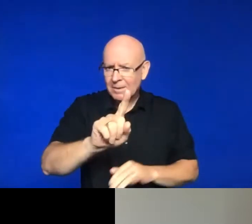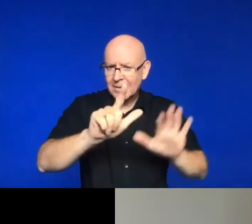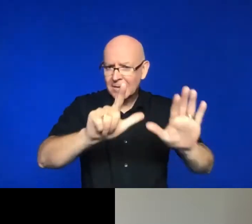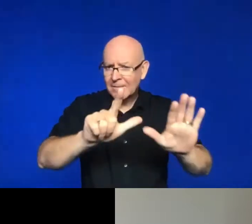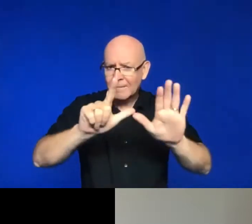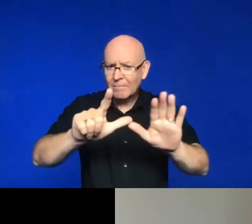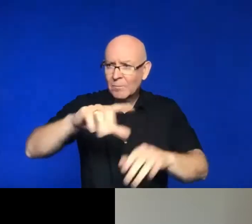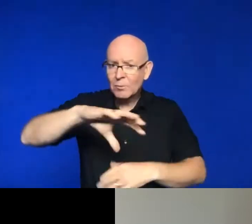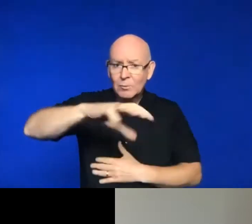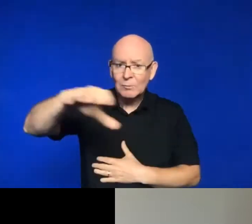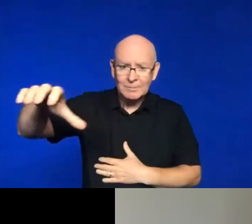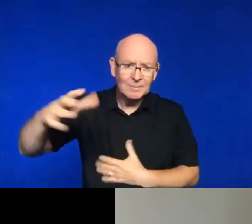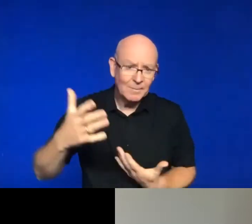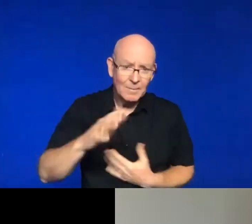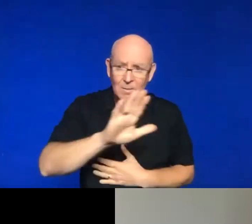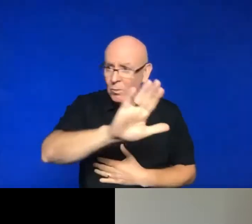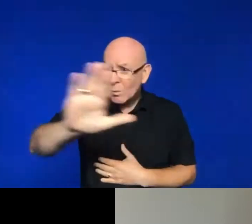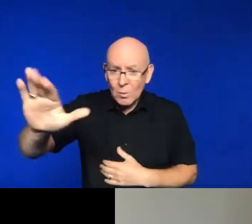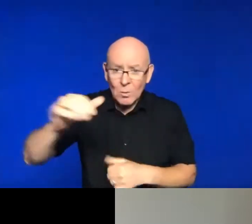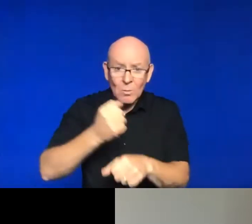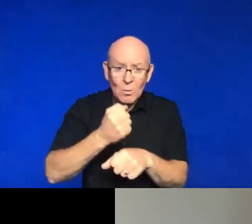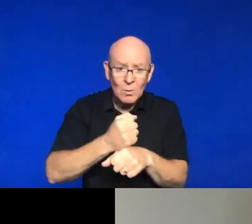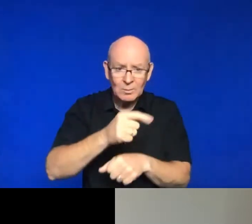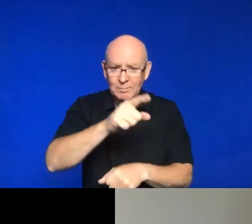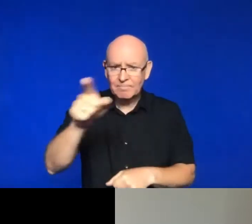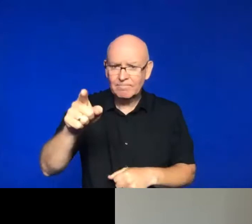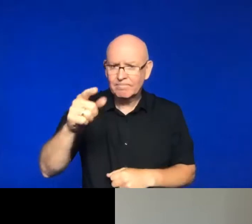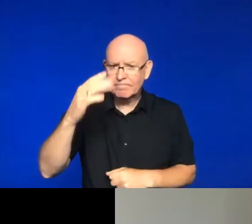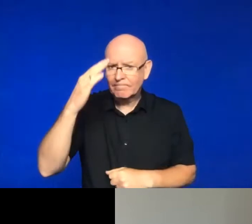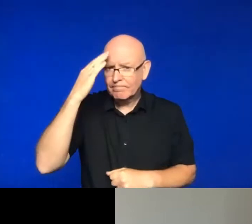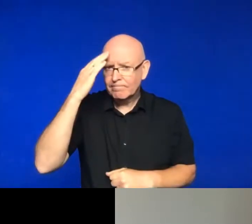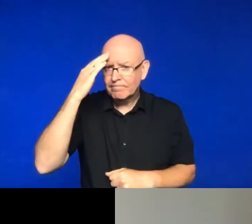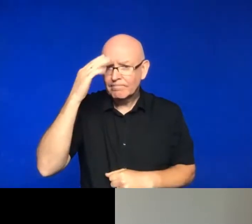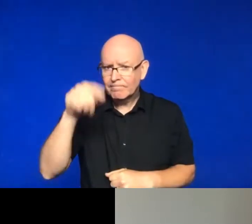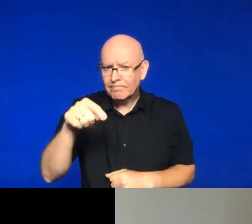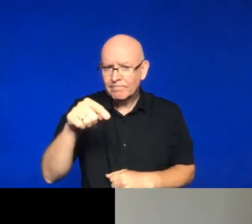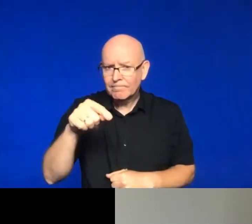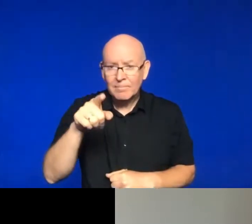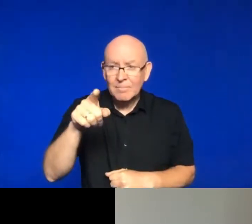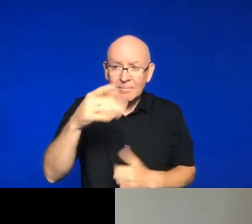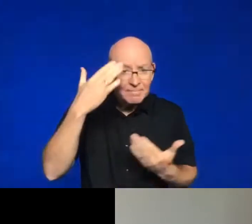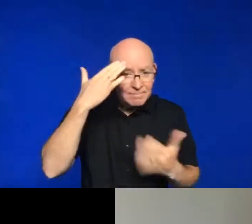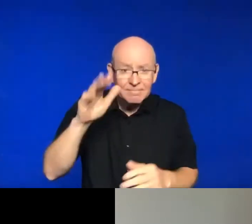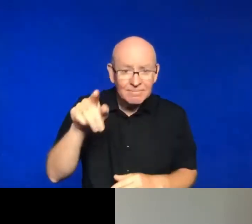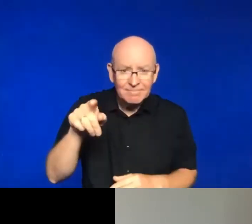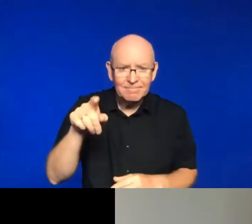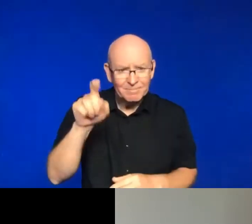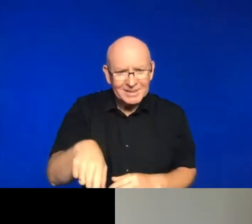our recommendation is really to go back to it and be inspired for the next actions that you are taking.